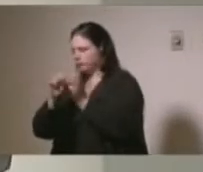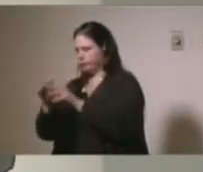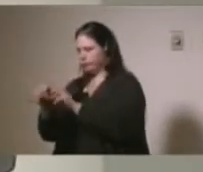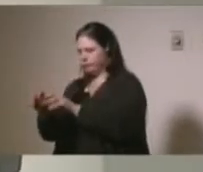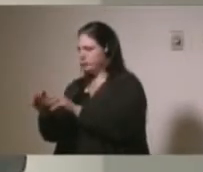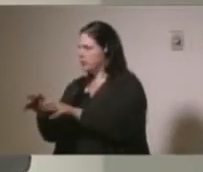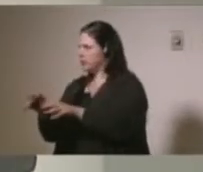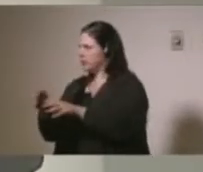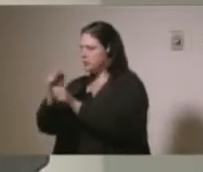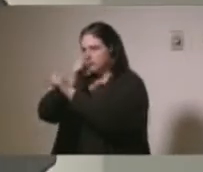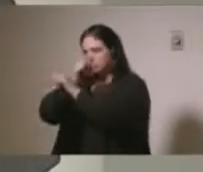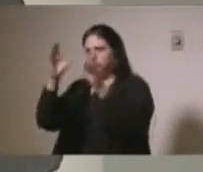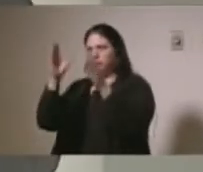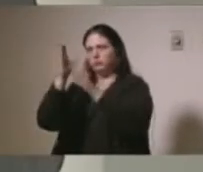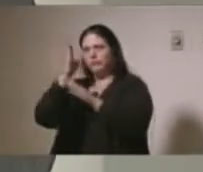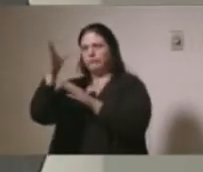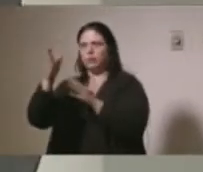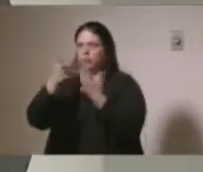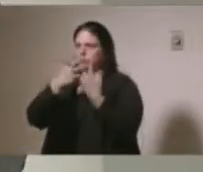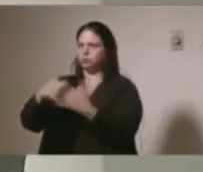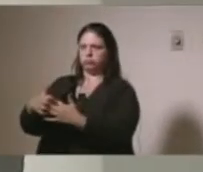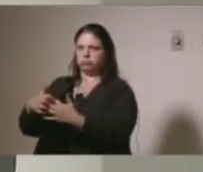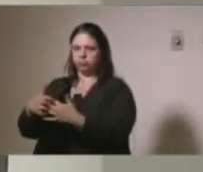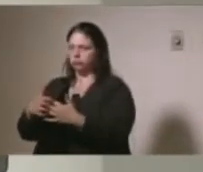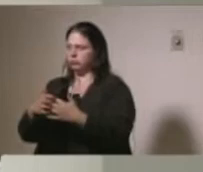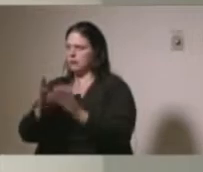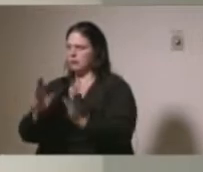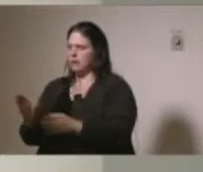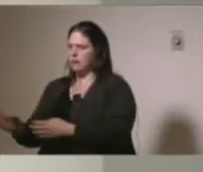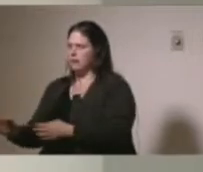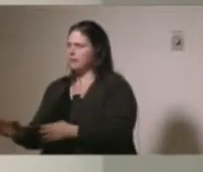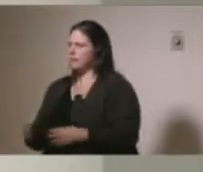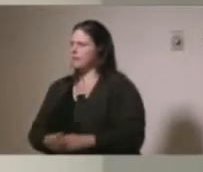And, you know, so